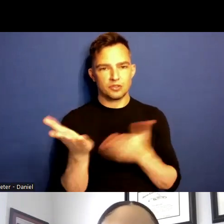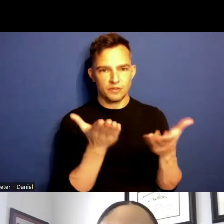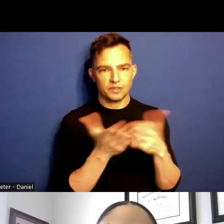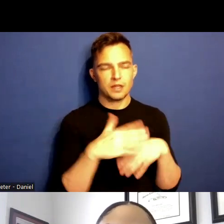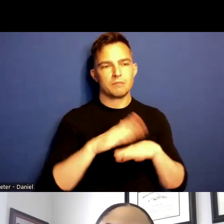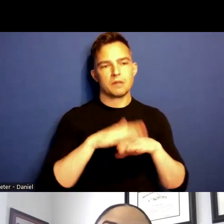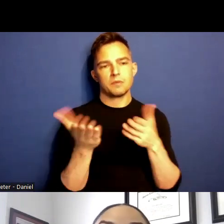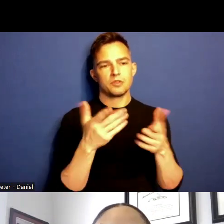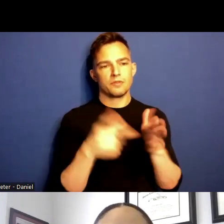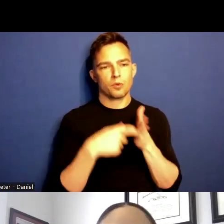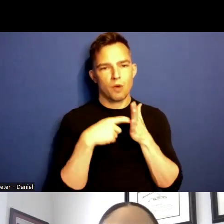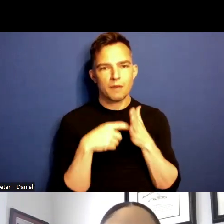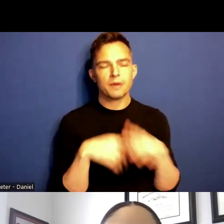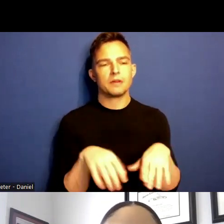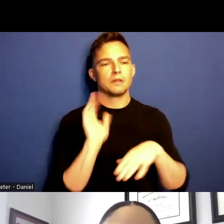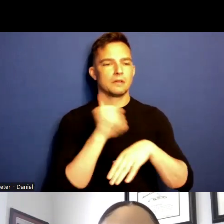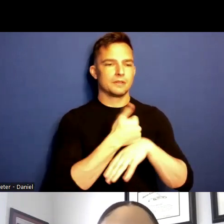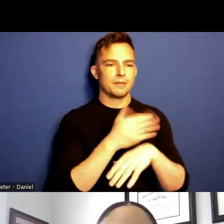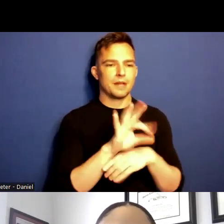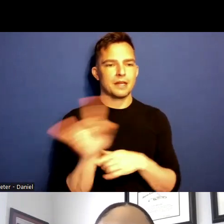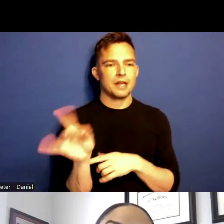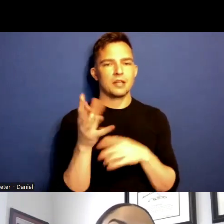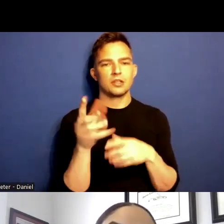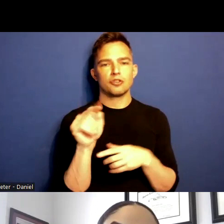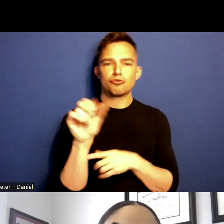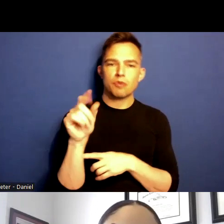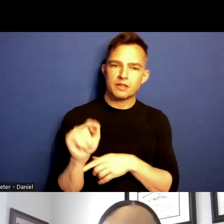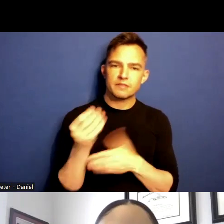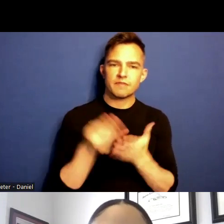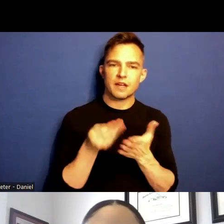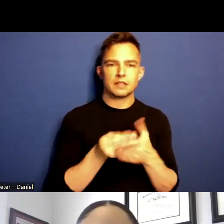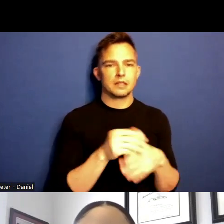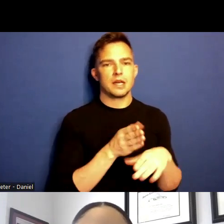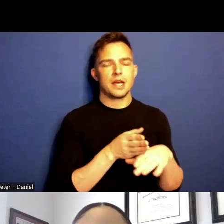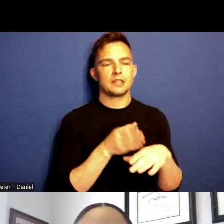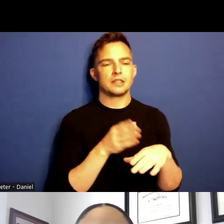service requirements, establishing a 988 trust fund, and addressing system oversight.